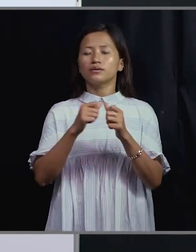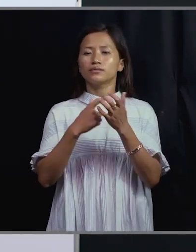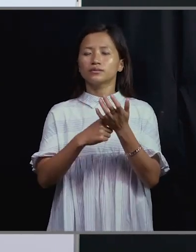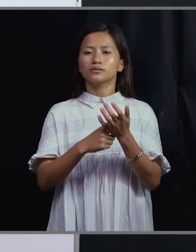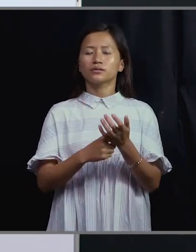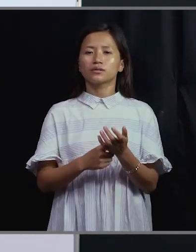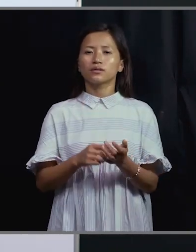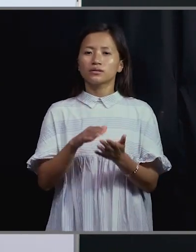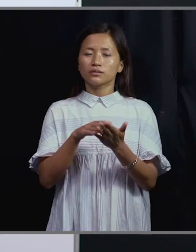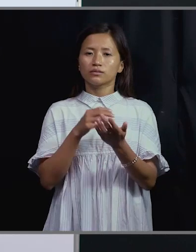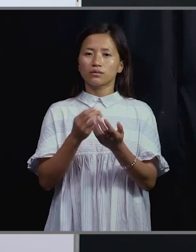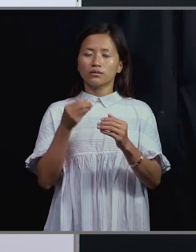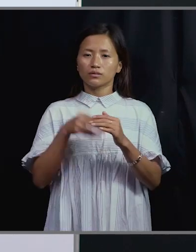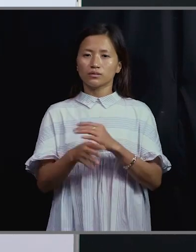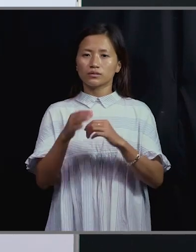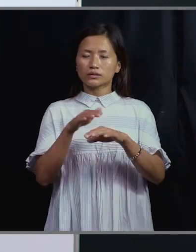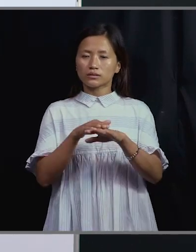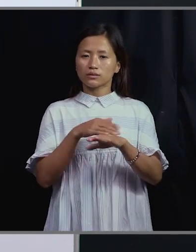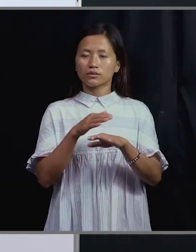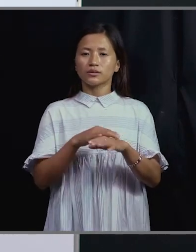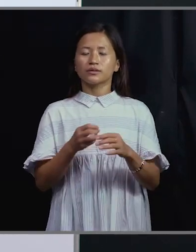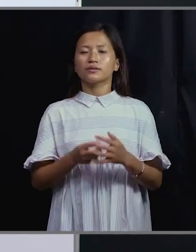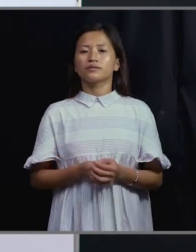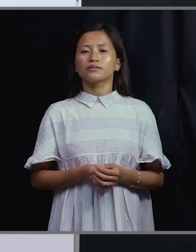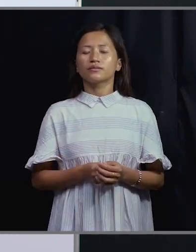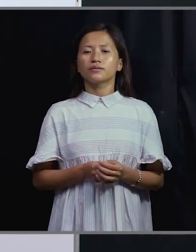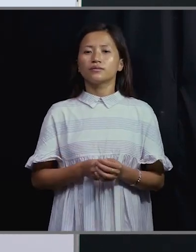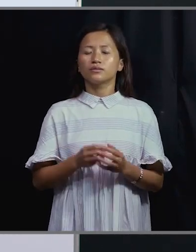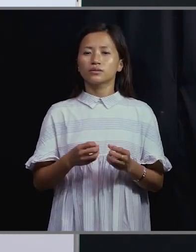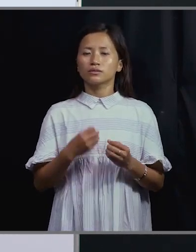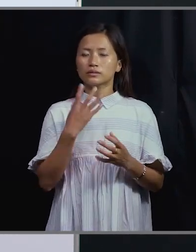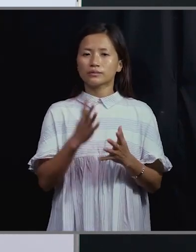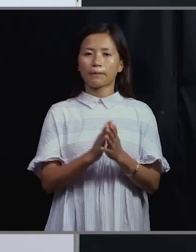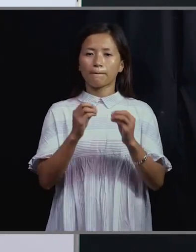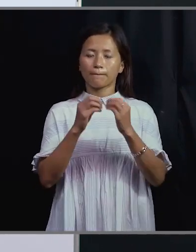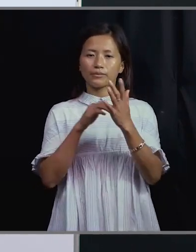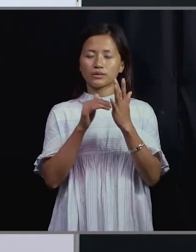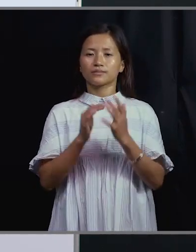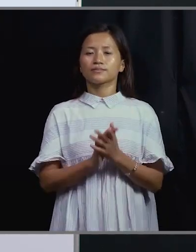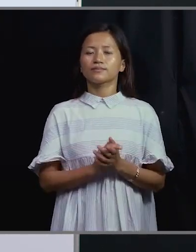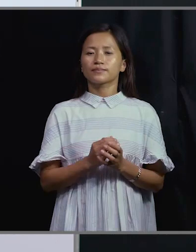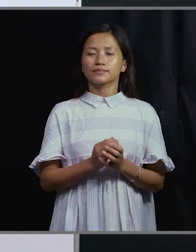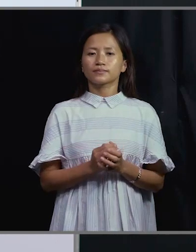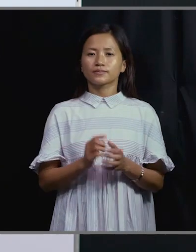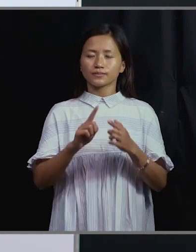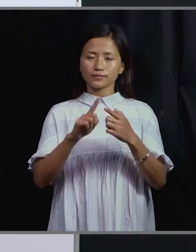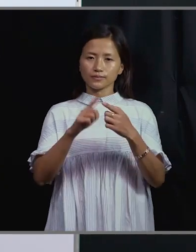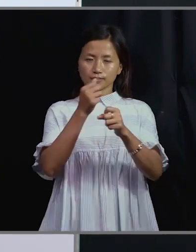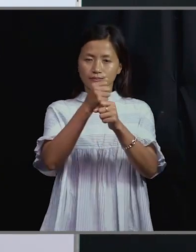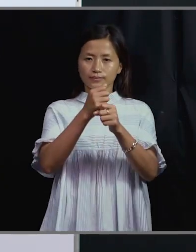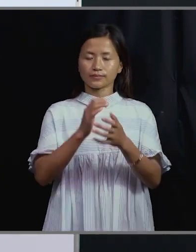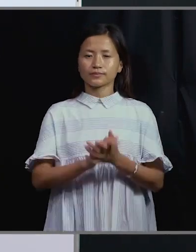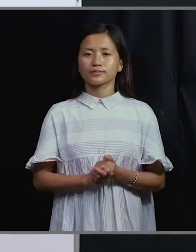more slowly and under more drastic conditions compared to that of benzene. Let us quickly see one example of these